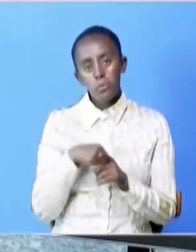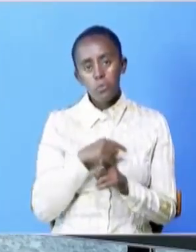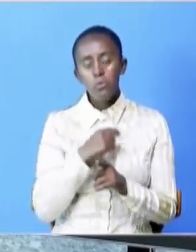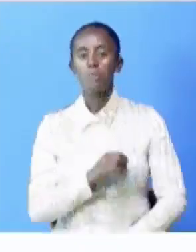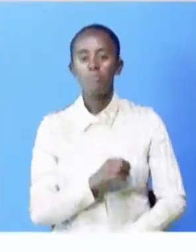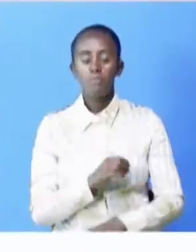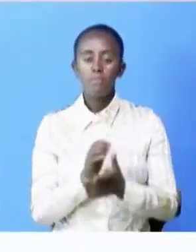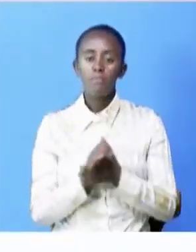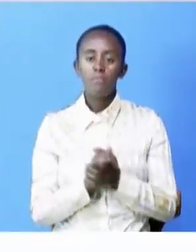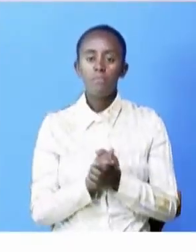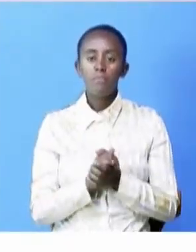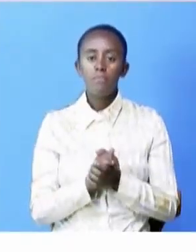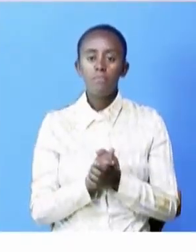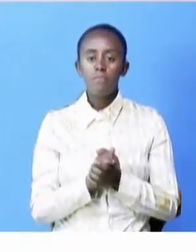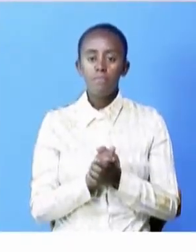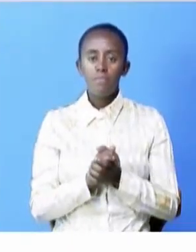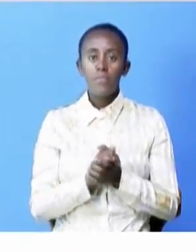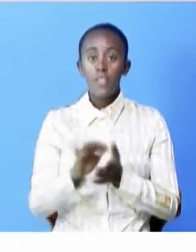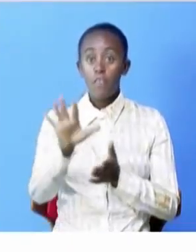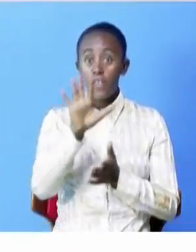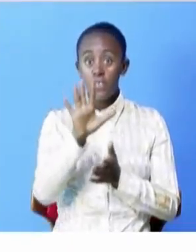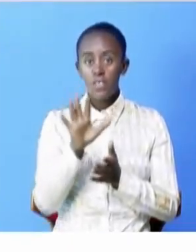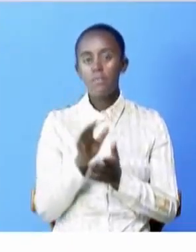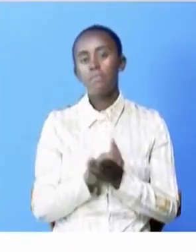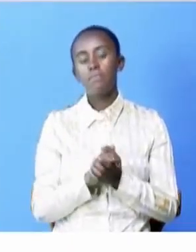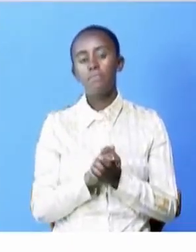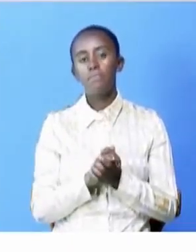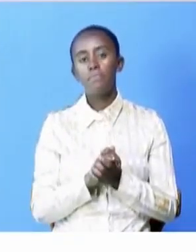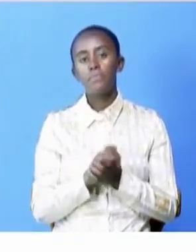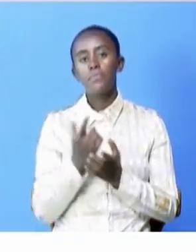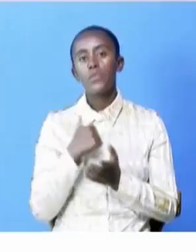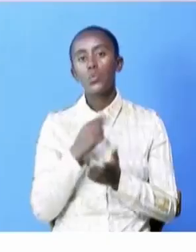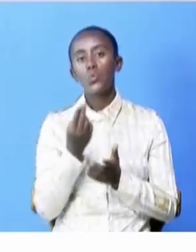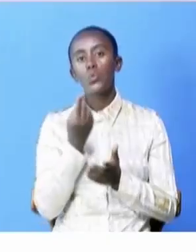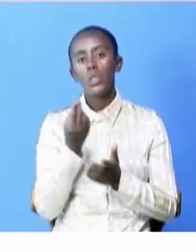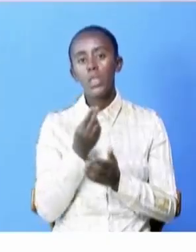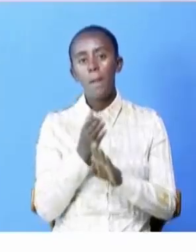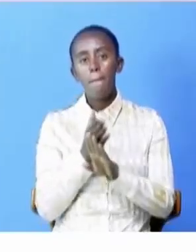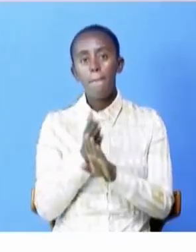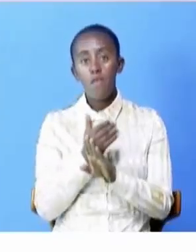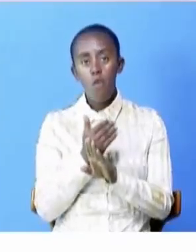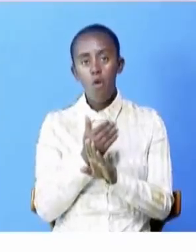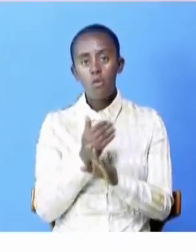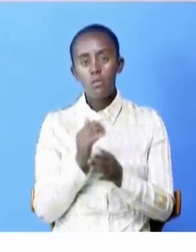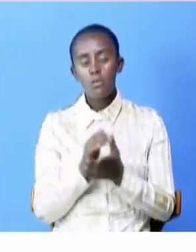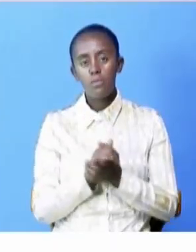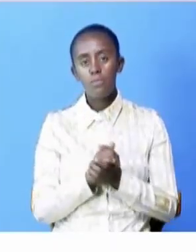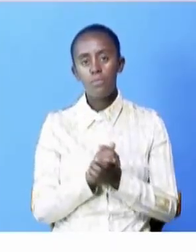in a sentence. The 5th one is we use it before